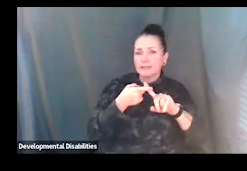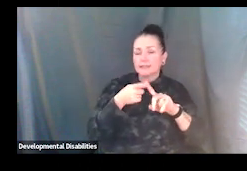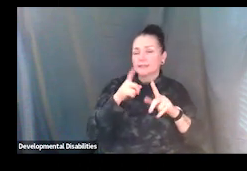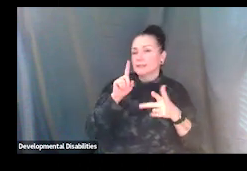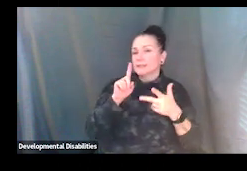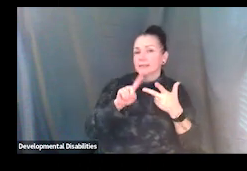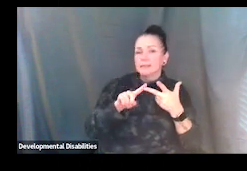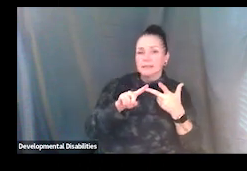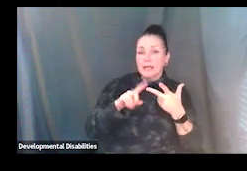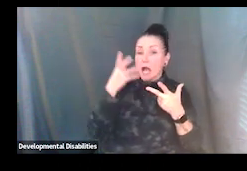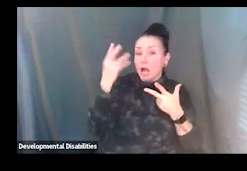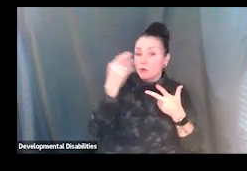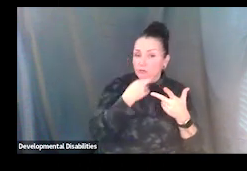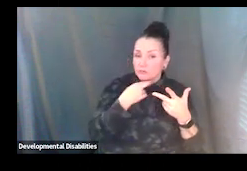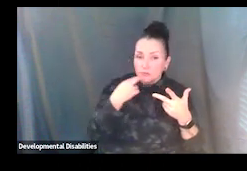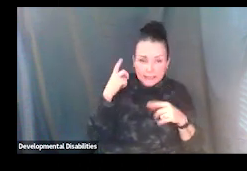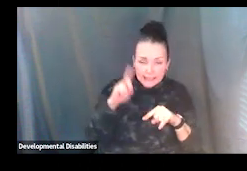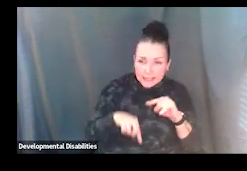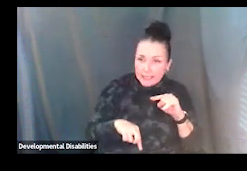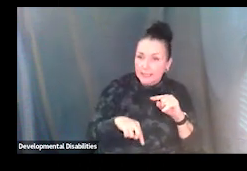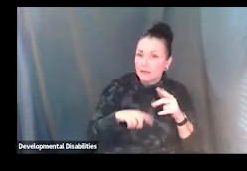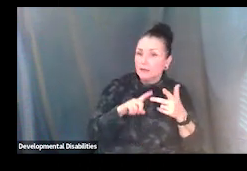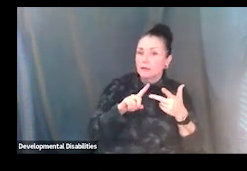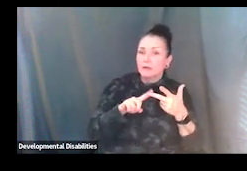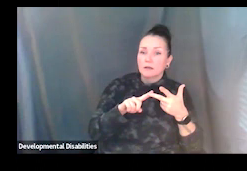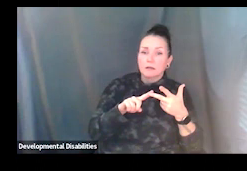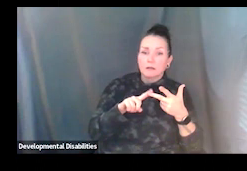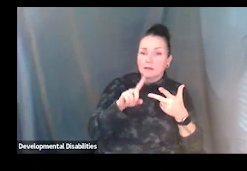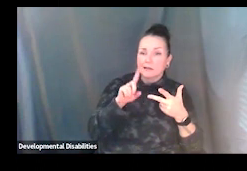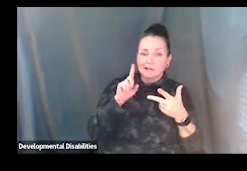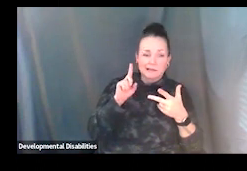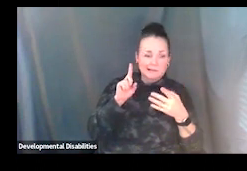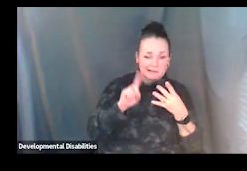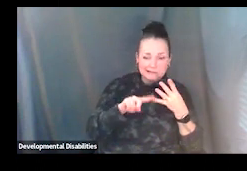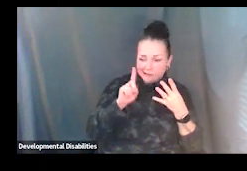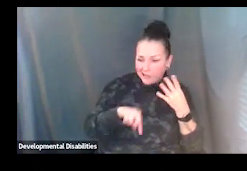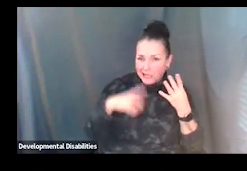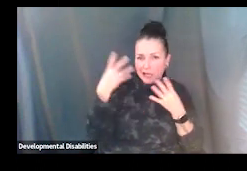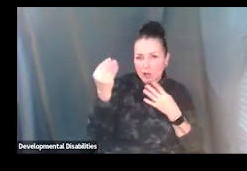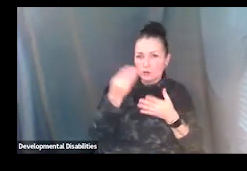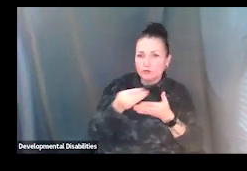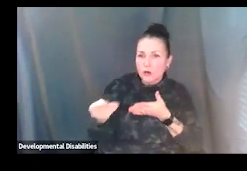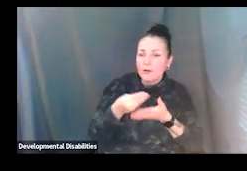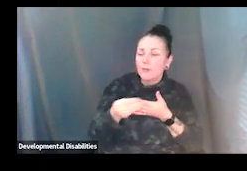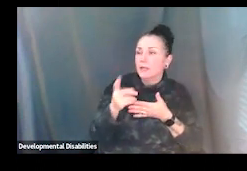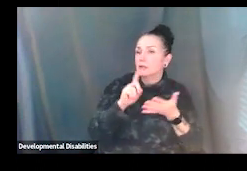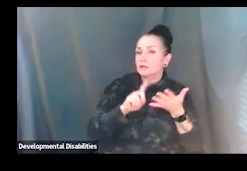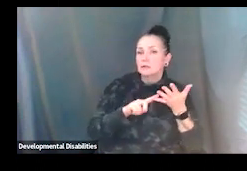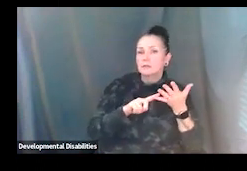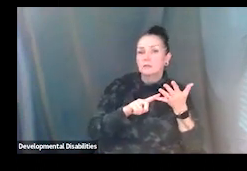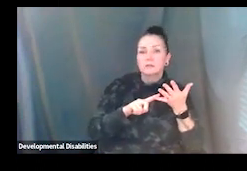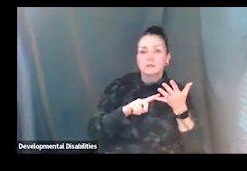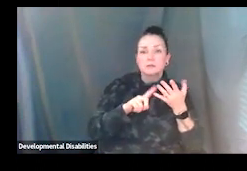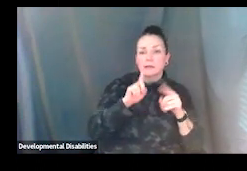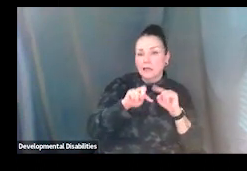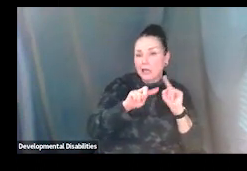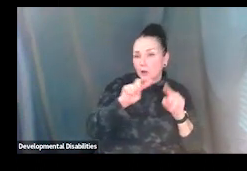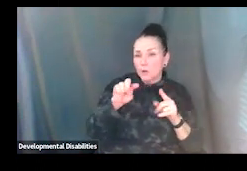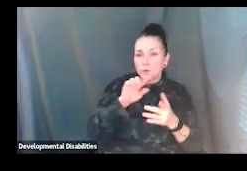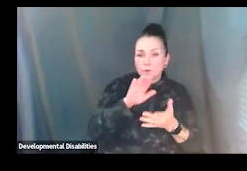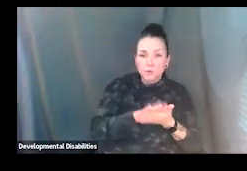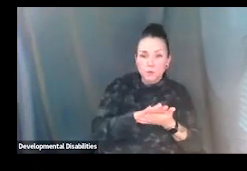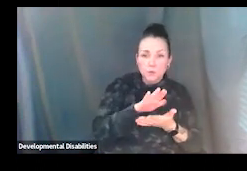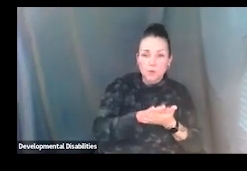to a restaurant, you can't take them shopping, they can't attend school, there are side effects to all those limitations